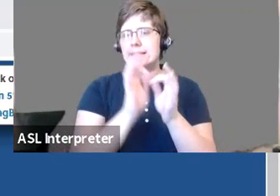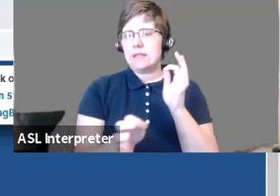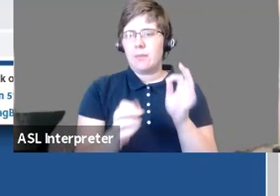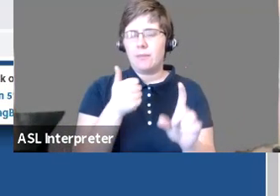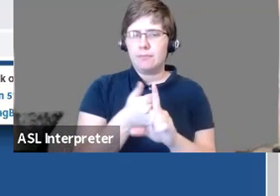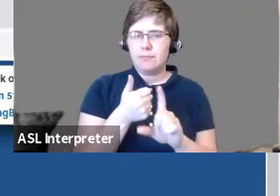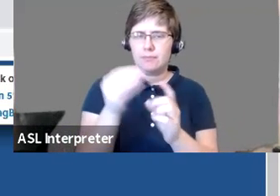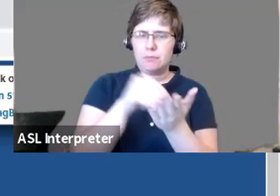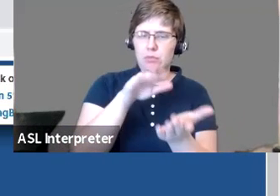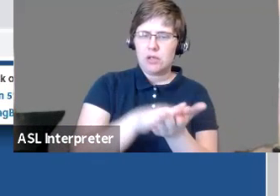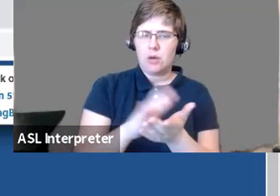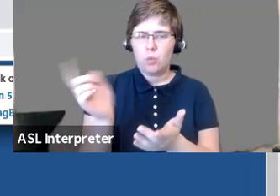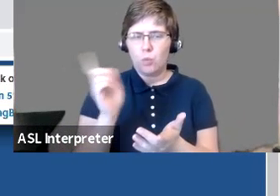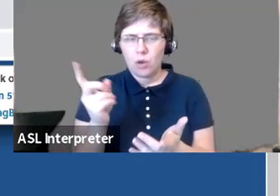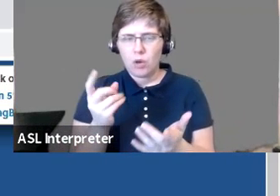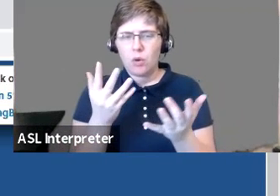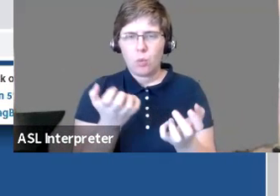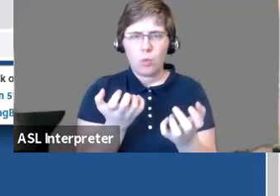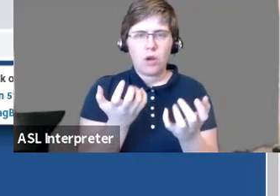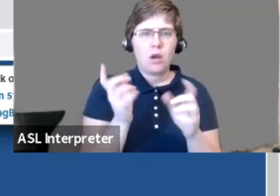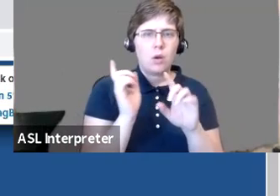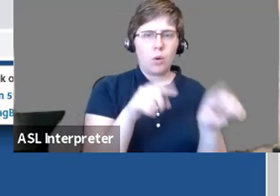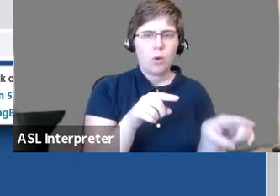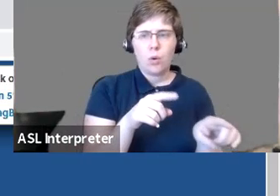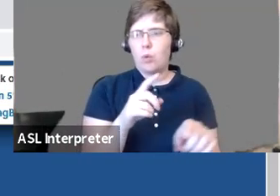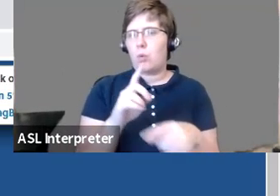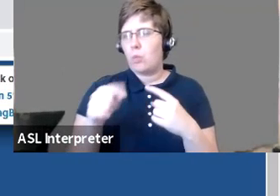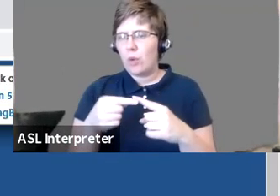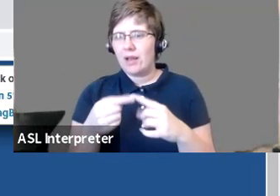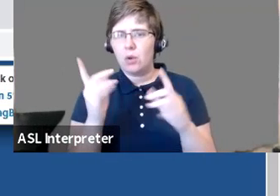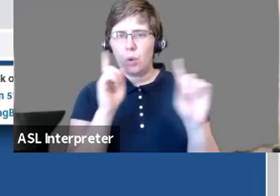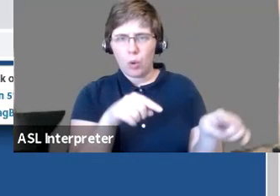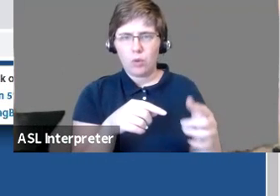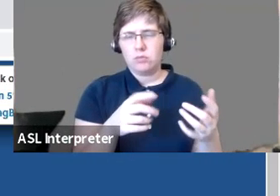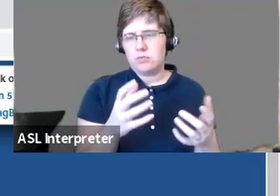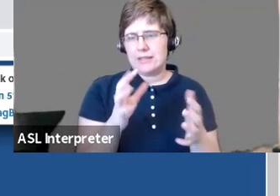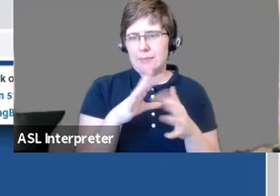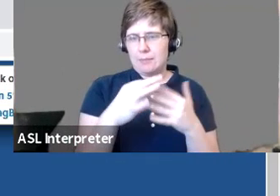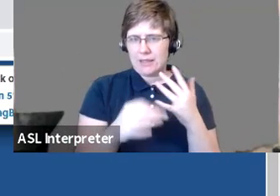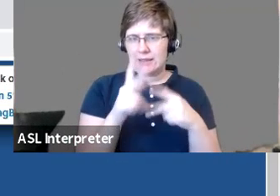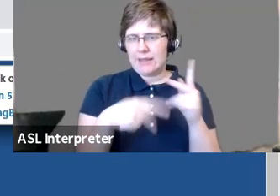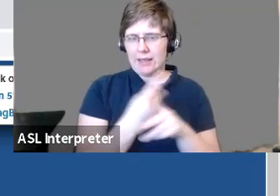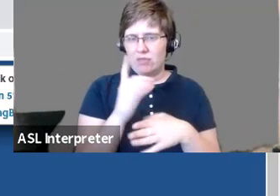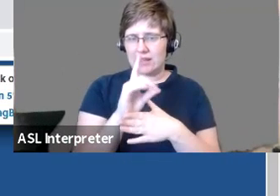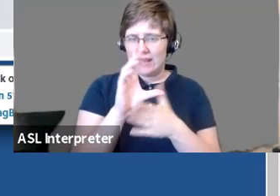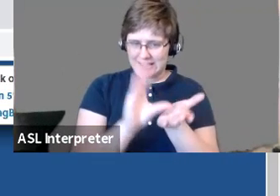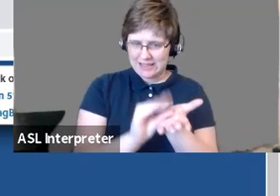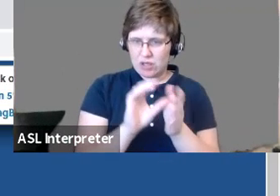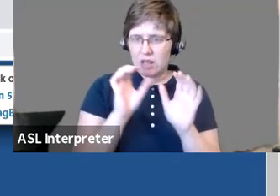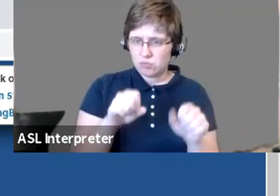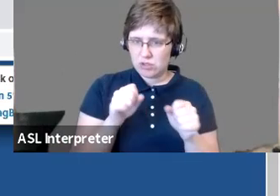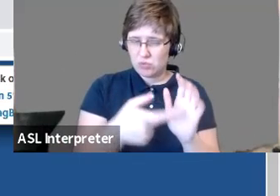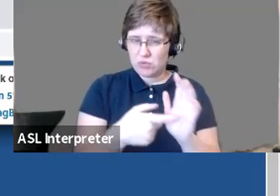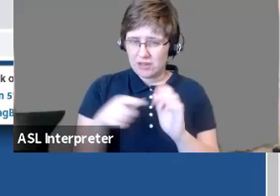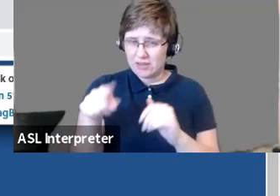there where they are, where they want to go, when they want to go there, you know, select what kind of discounted eligibility criteria they might